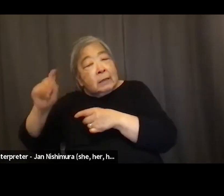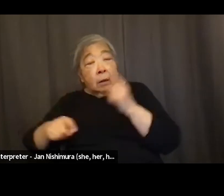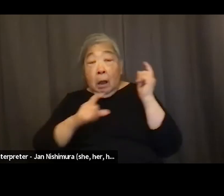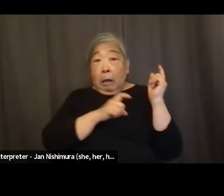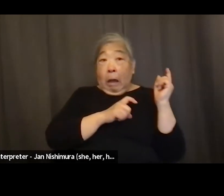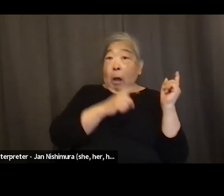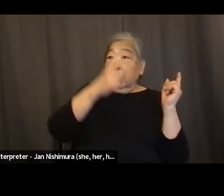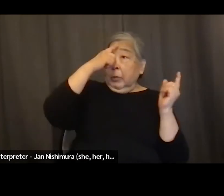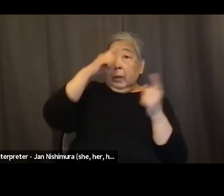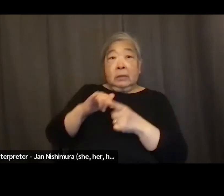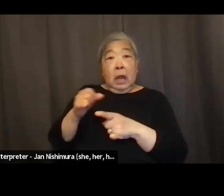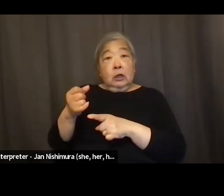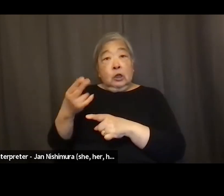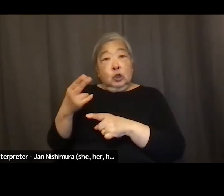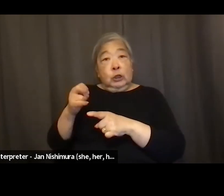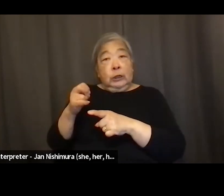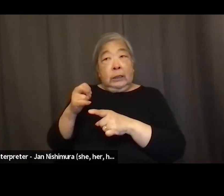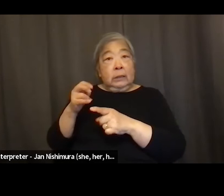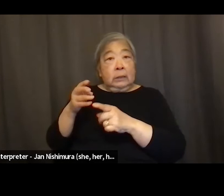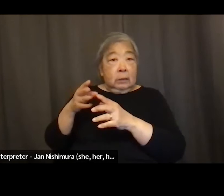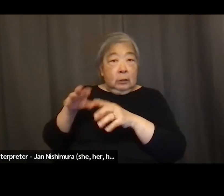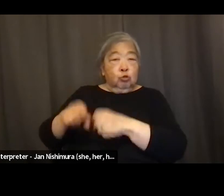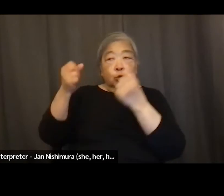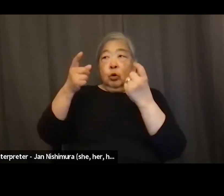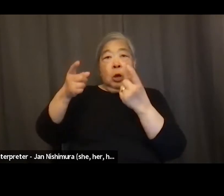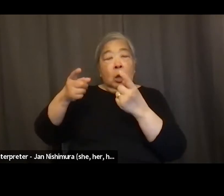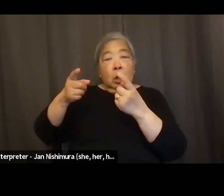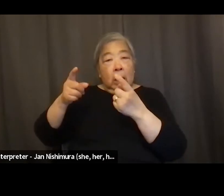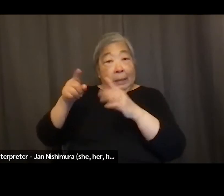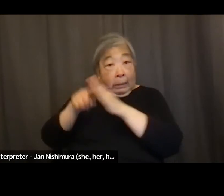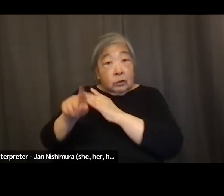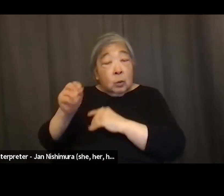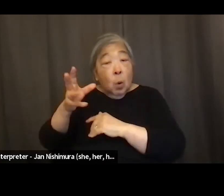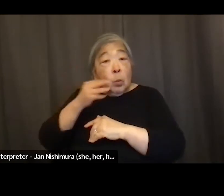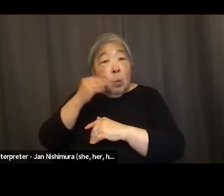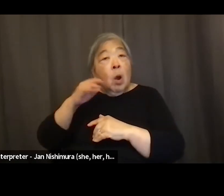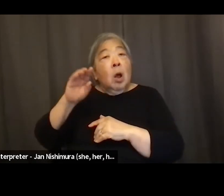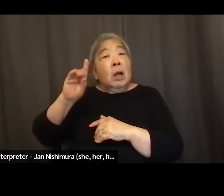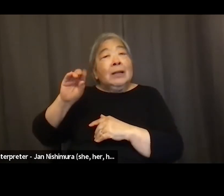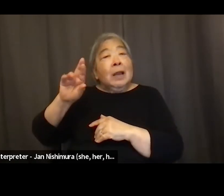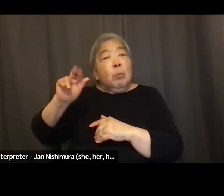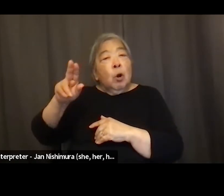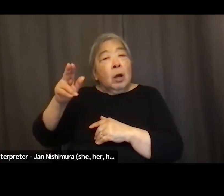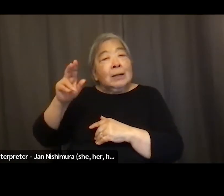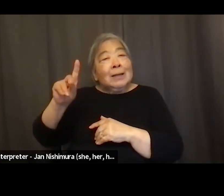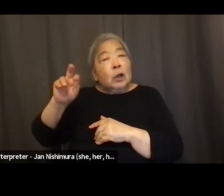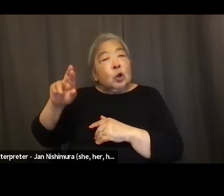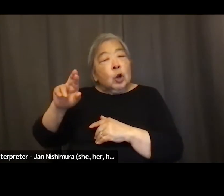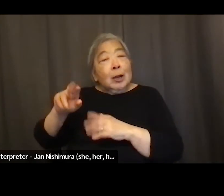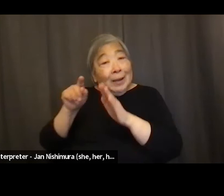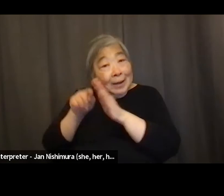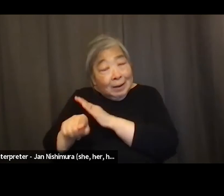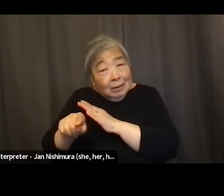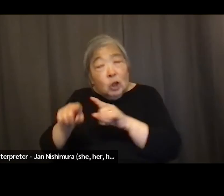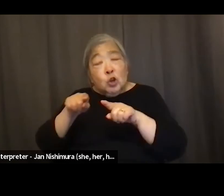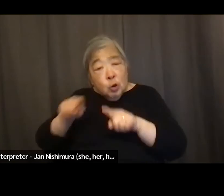intruder in her own home and kills her in her own home. Or Deborah Danner in New York, who's killed during a mental health